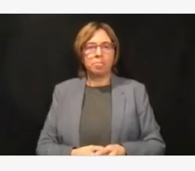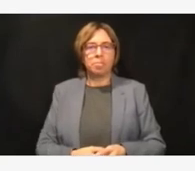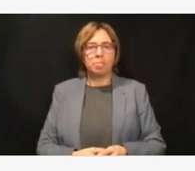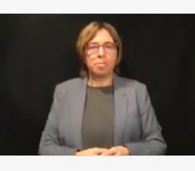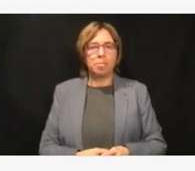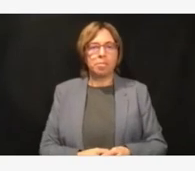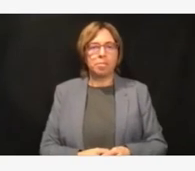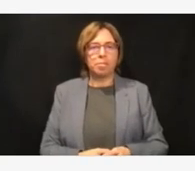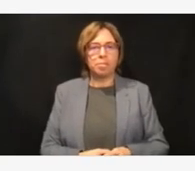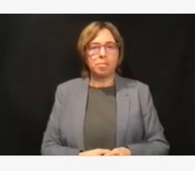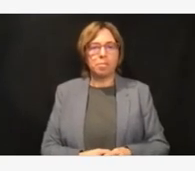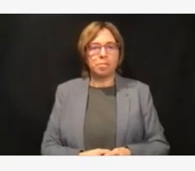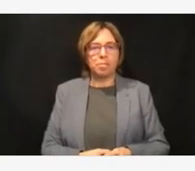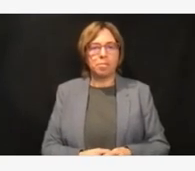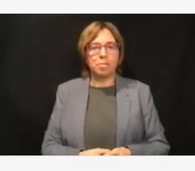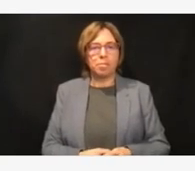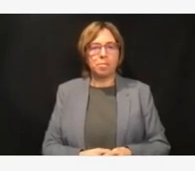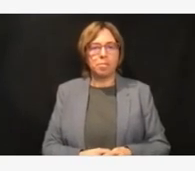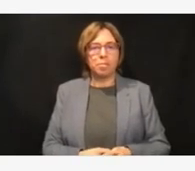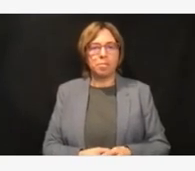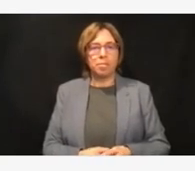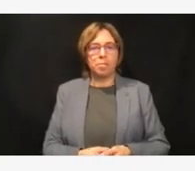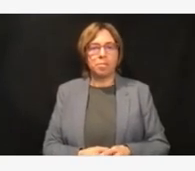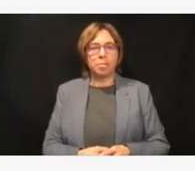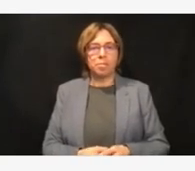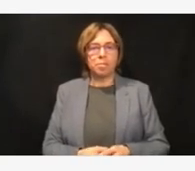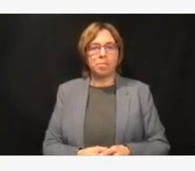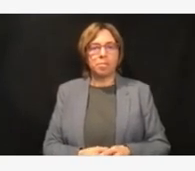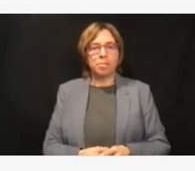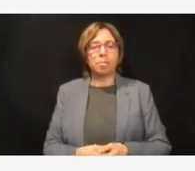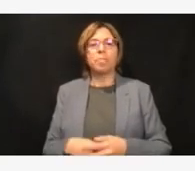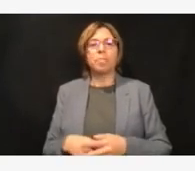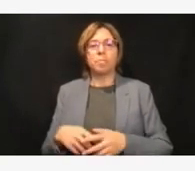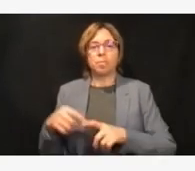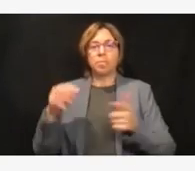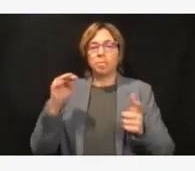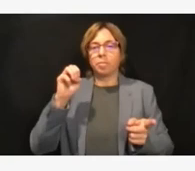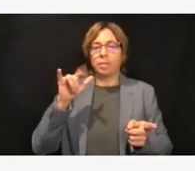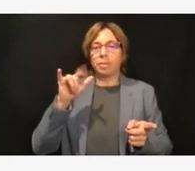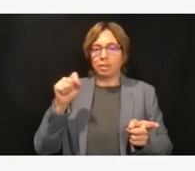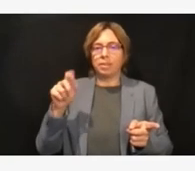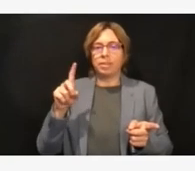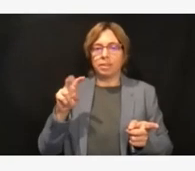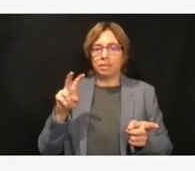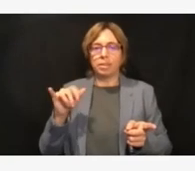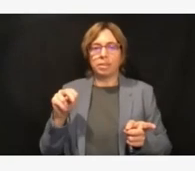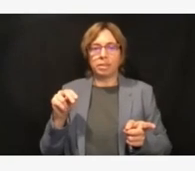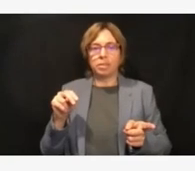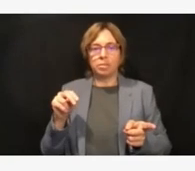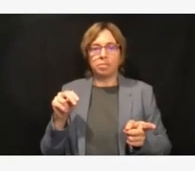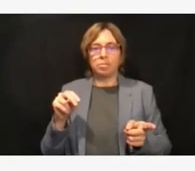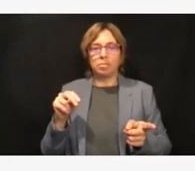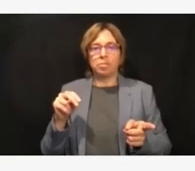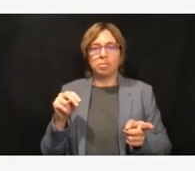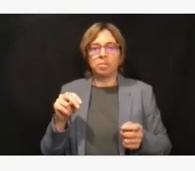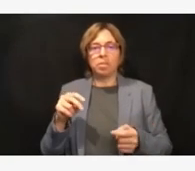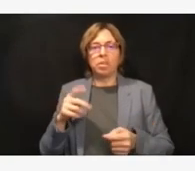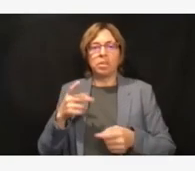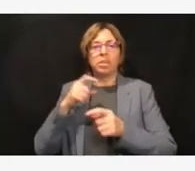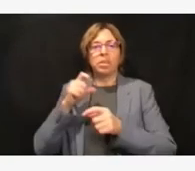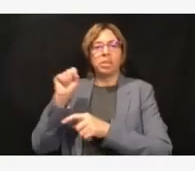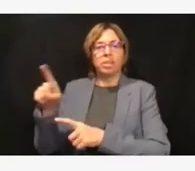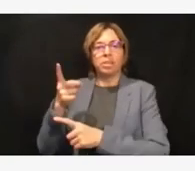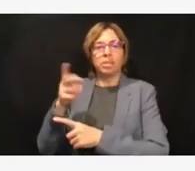Lola Sadamon, you have another question? I do. This is, I think, for Dr. Souza. I was wondering if you